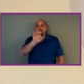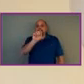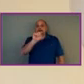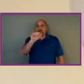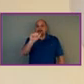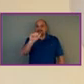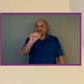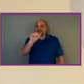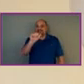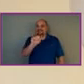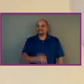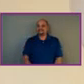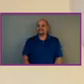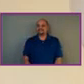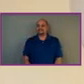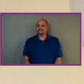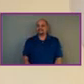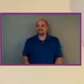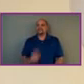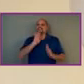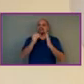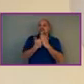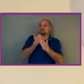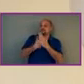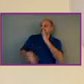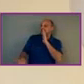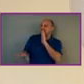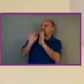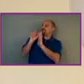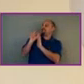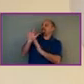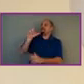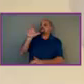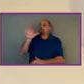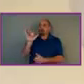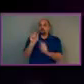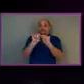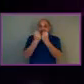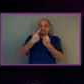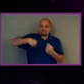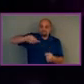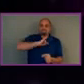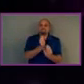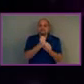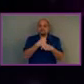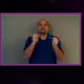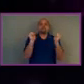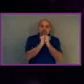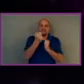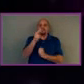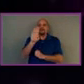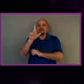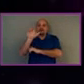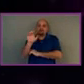So it's a new discovery that the Lucy team made. with the Hubble Space